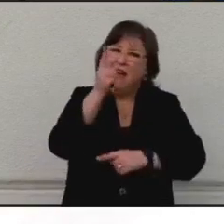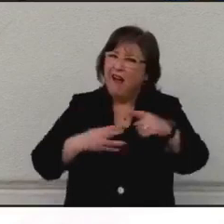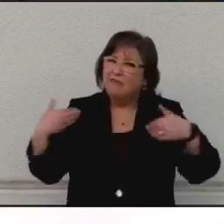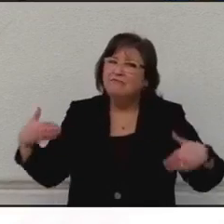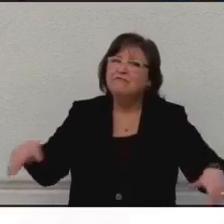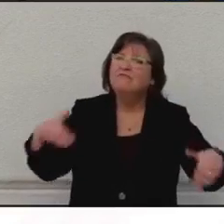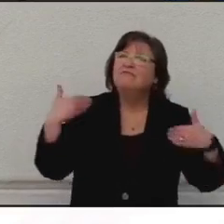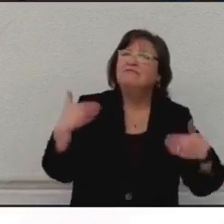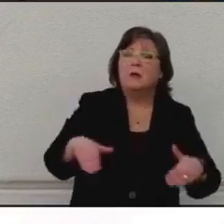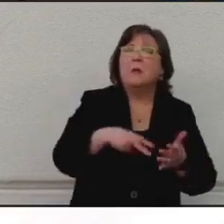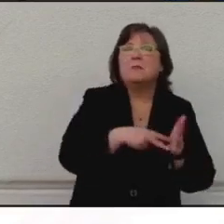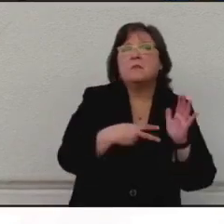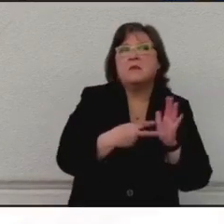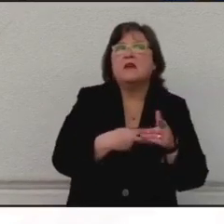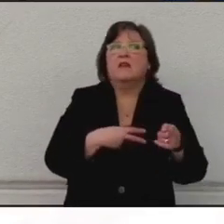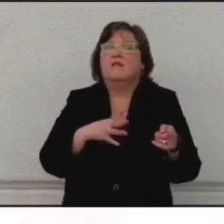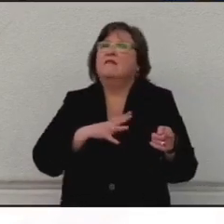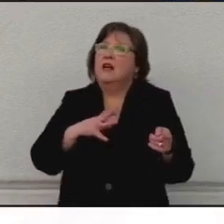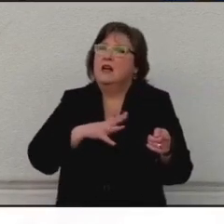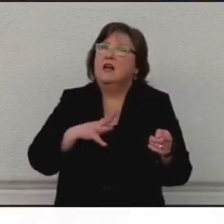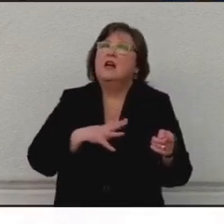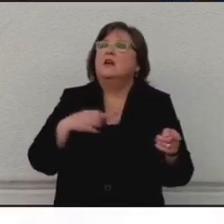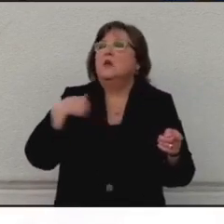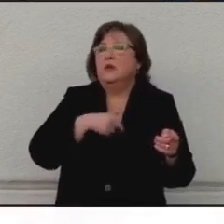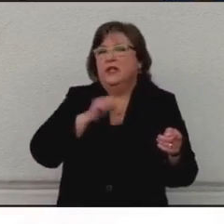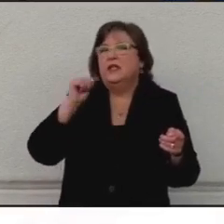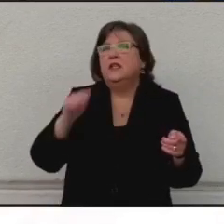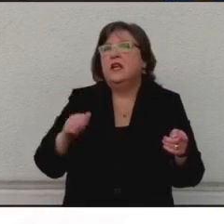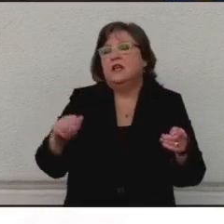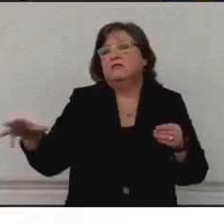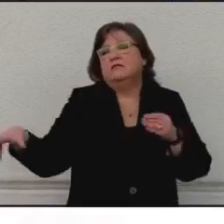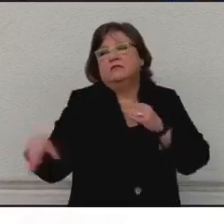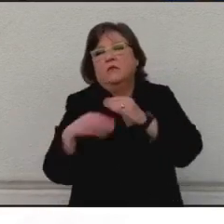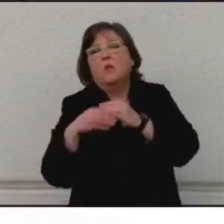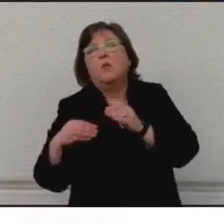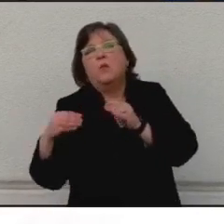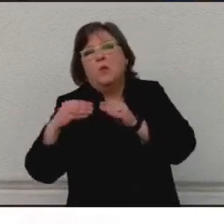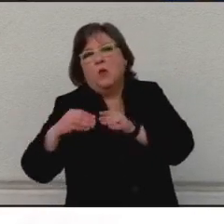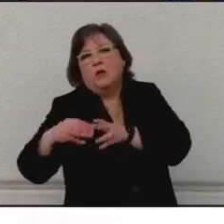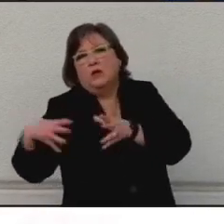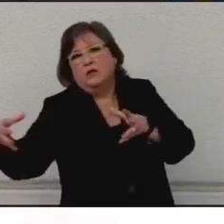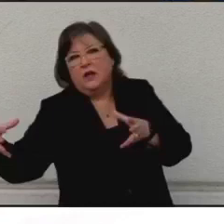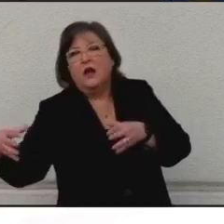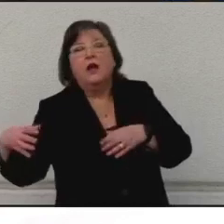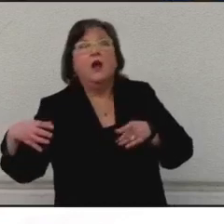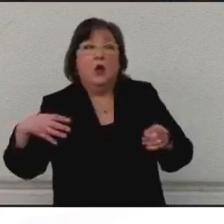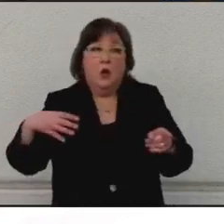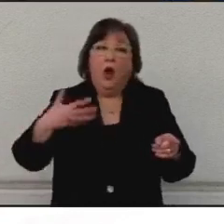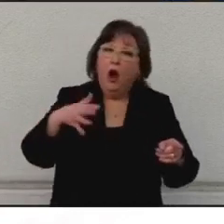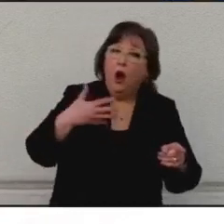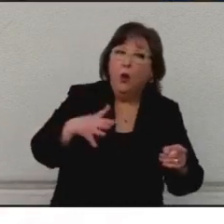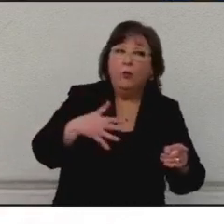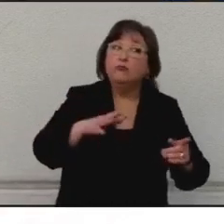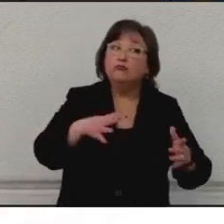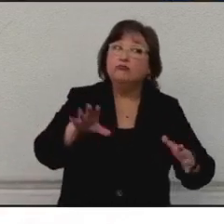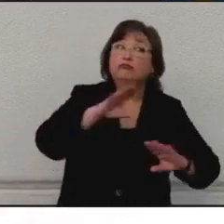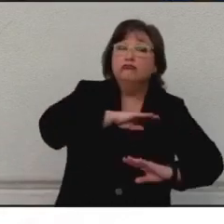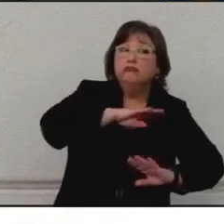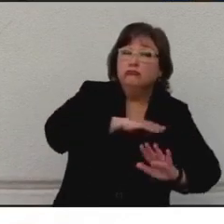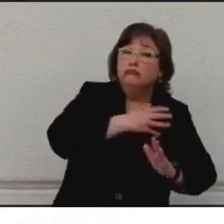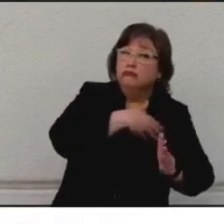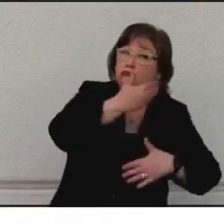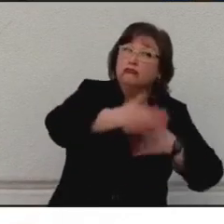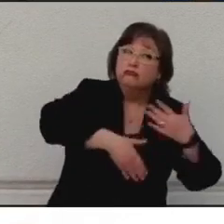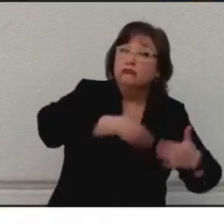will be really focused and can use everyone's help in ensuring that those 65 and up come on in and get